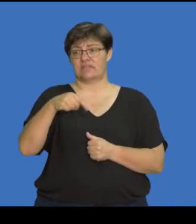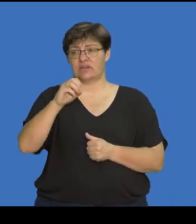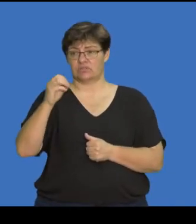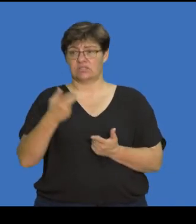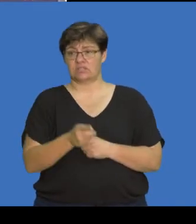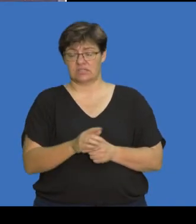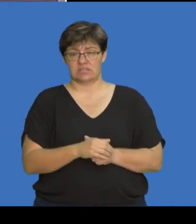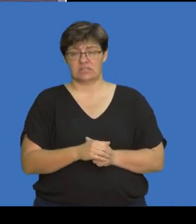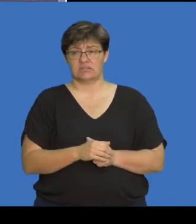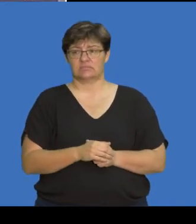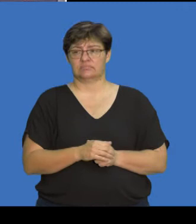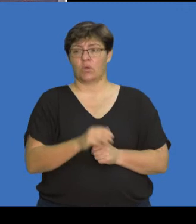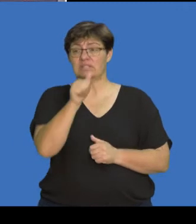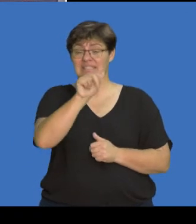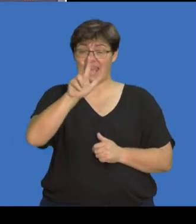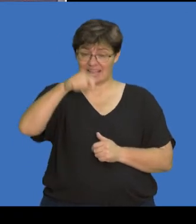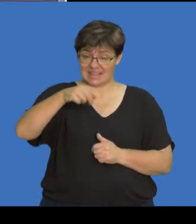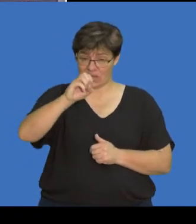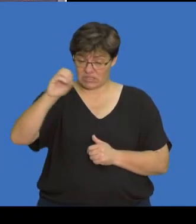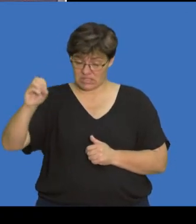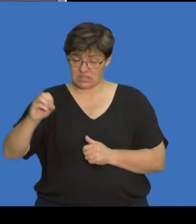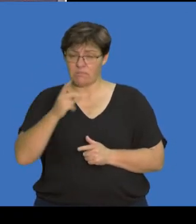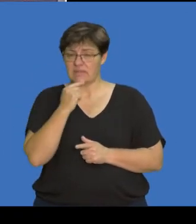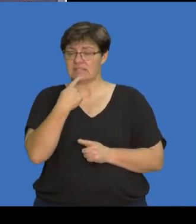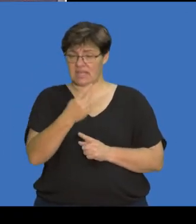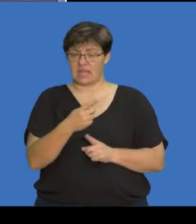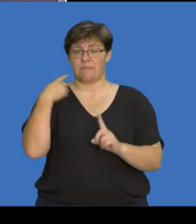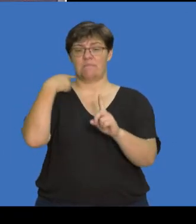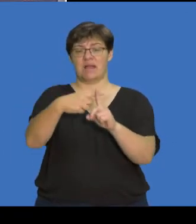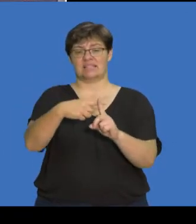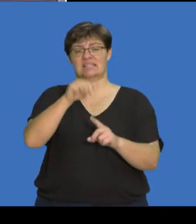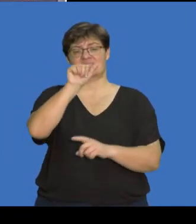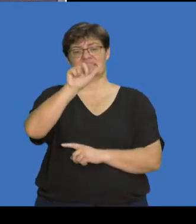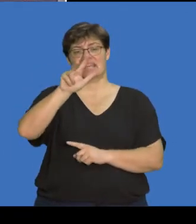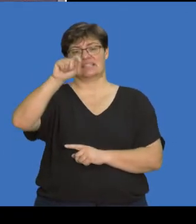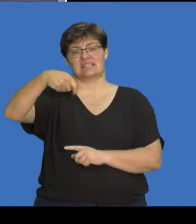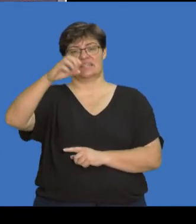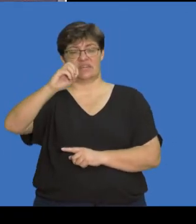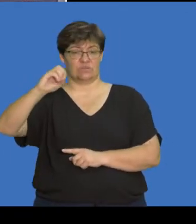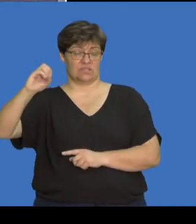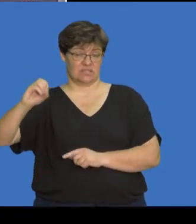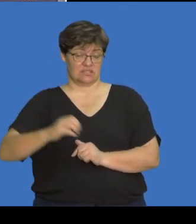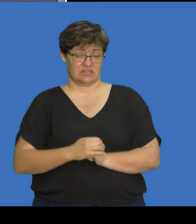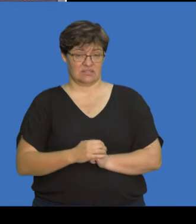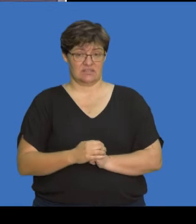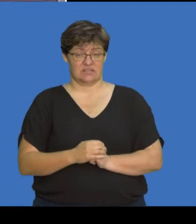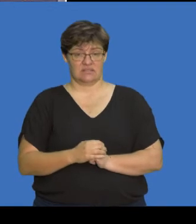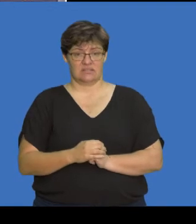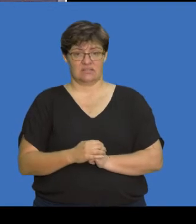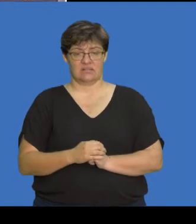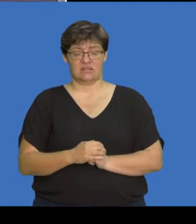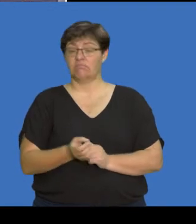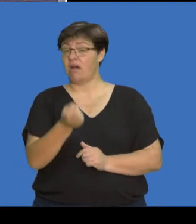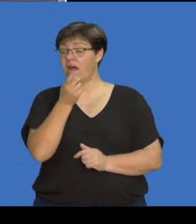therefore, what I do is I say plus the 68,000, and this will then give